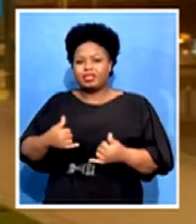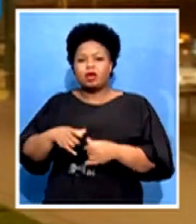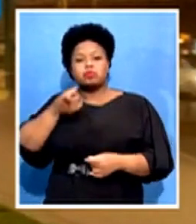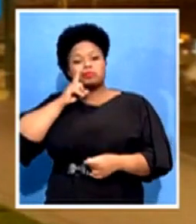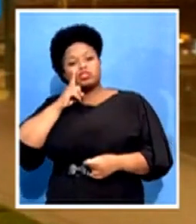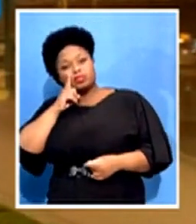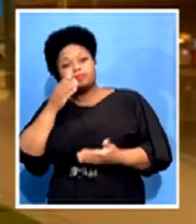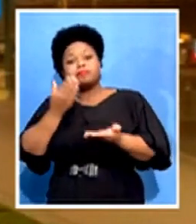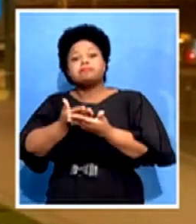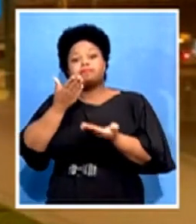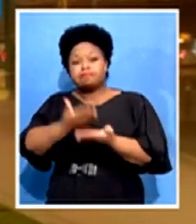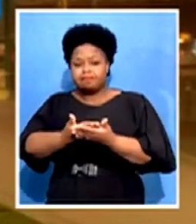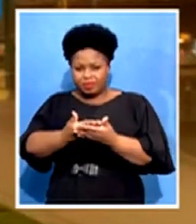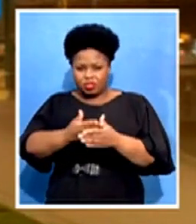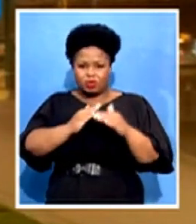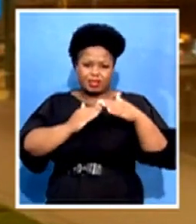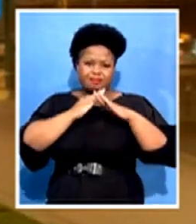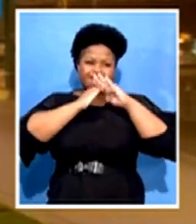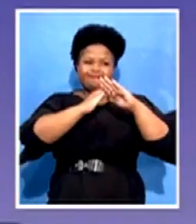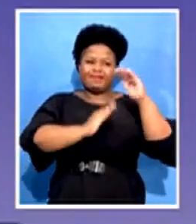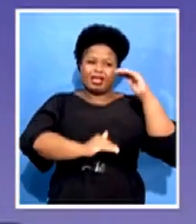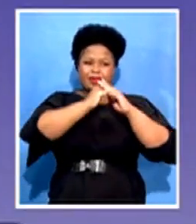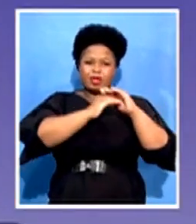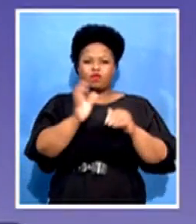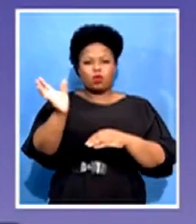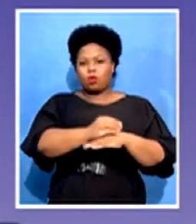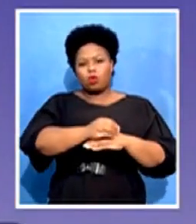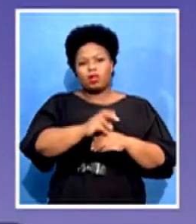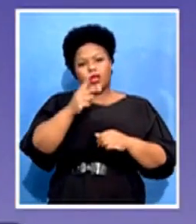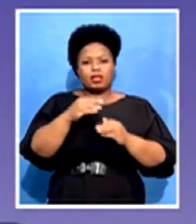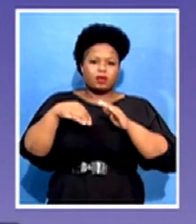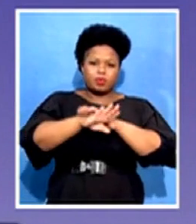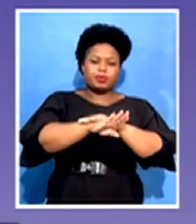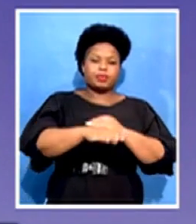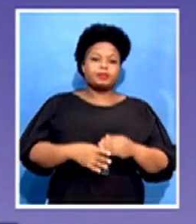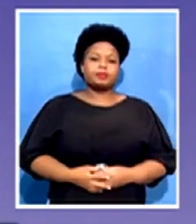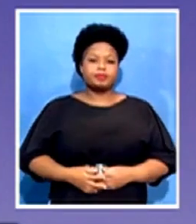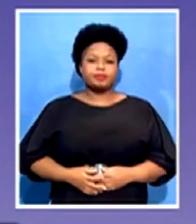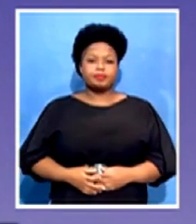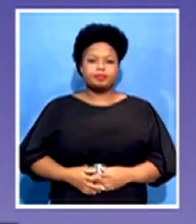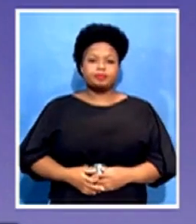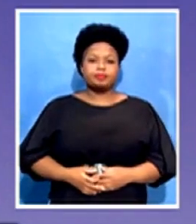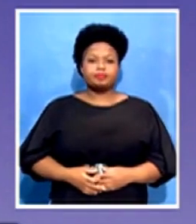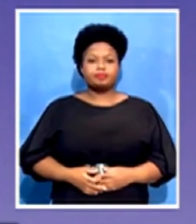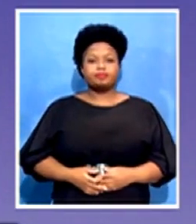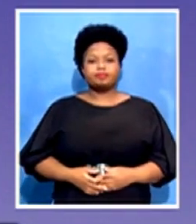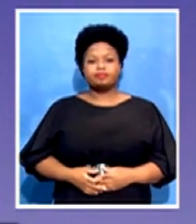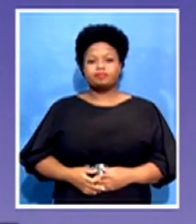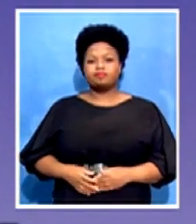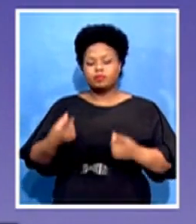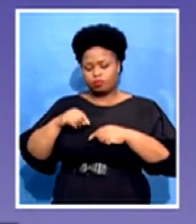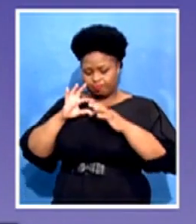restrictions on all vaccines leaving the bloc. Commitment needs to be kept, and contracts are